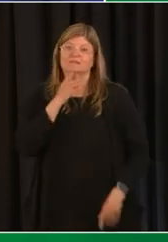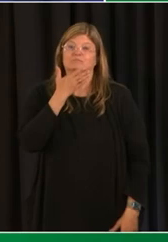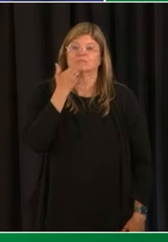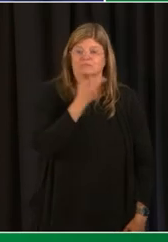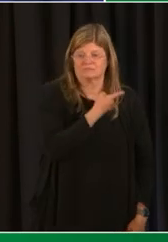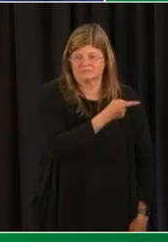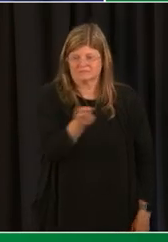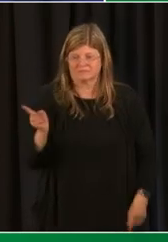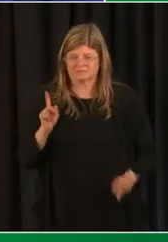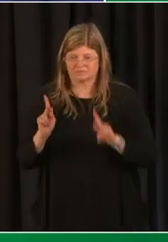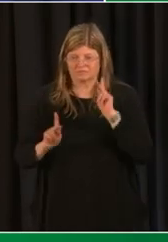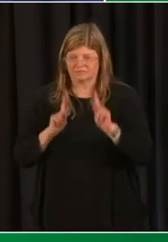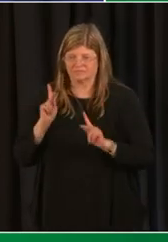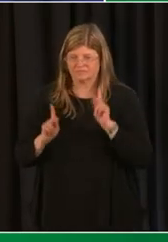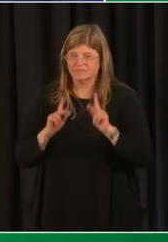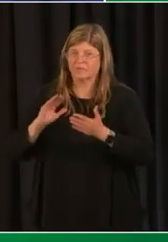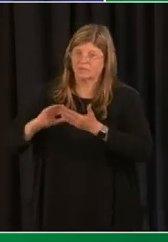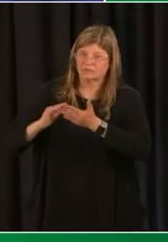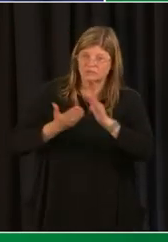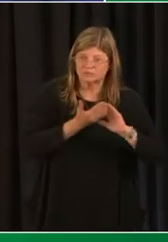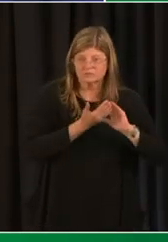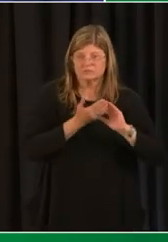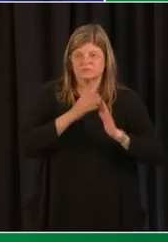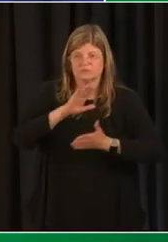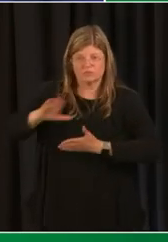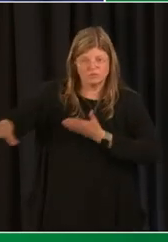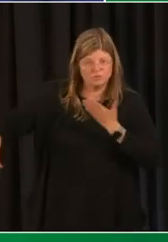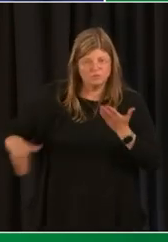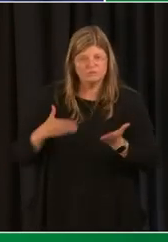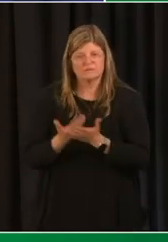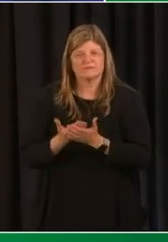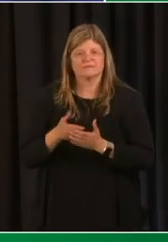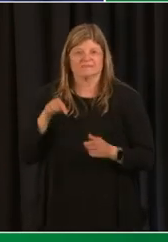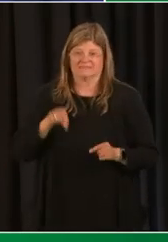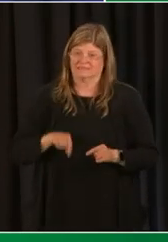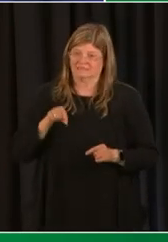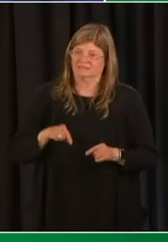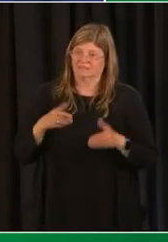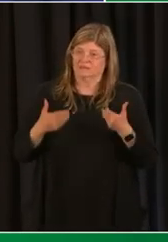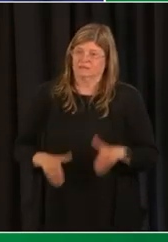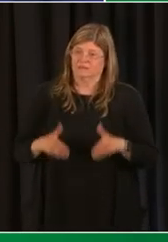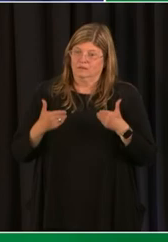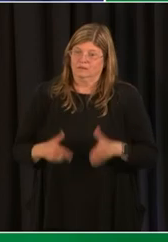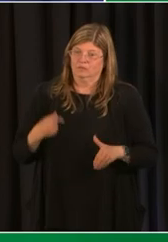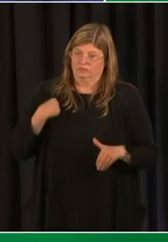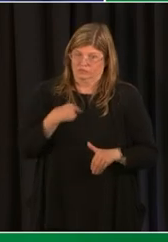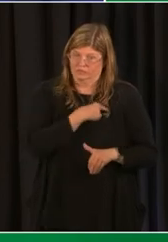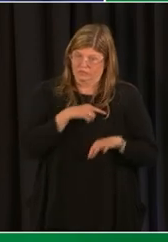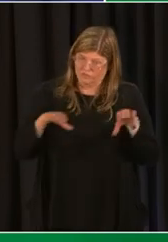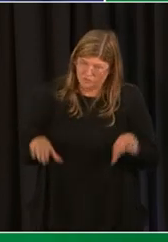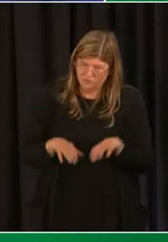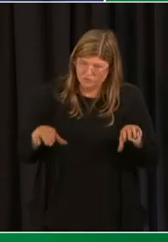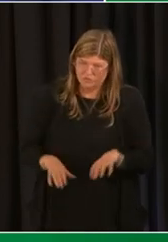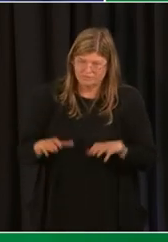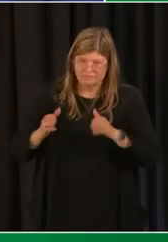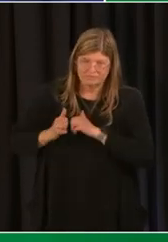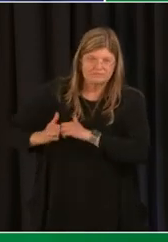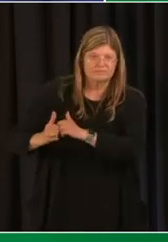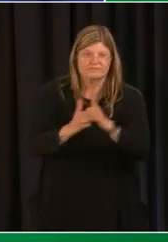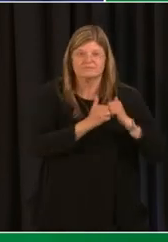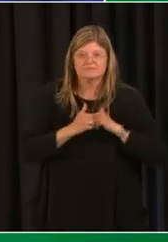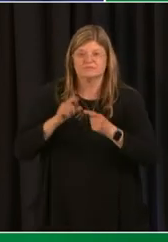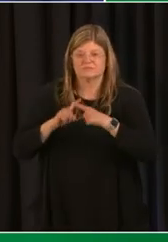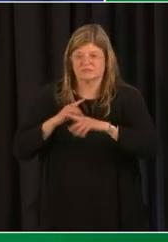people, and it is better for our community as a whole. And so this is something we can do together to prevent